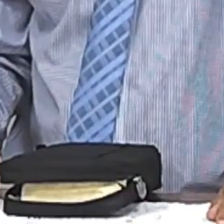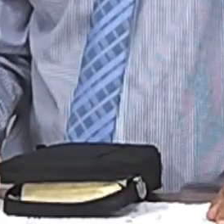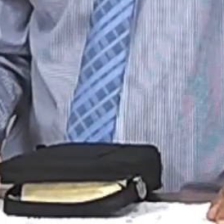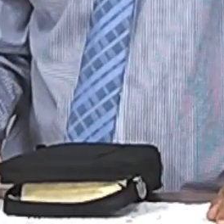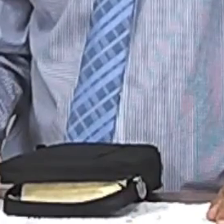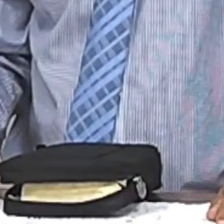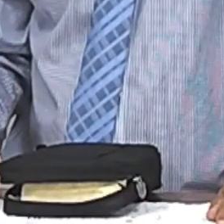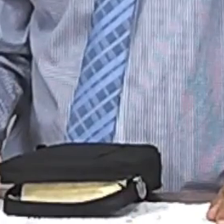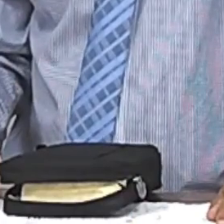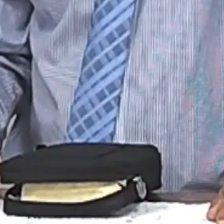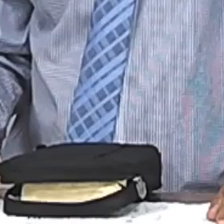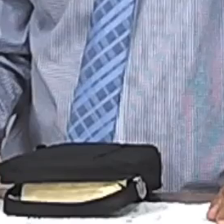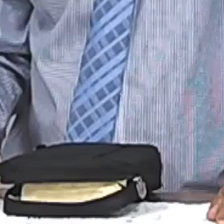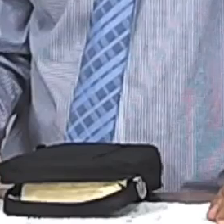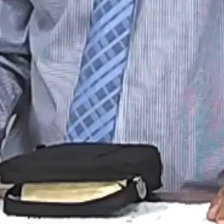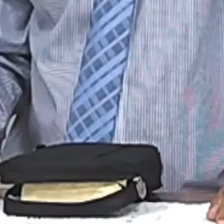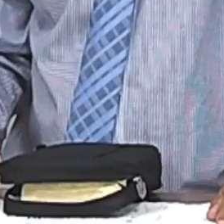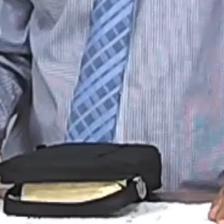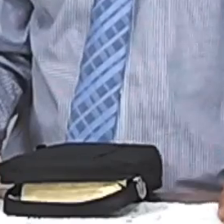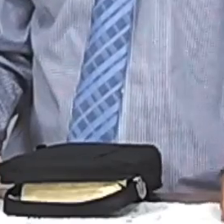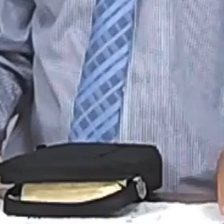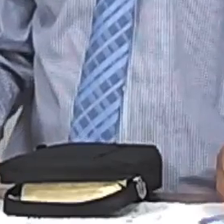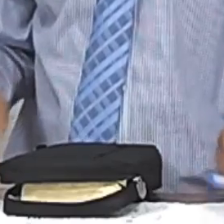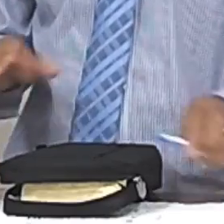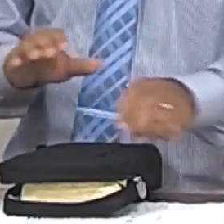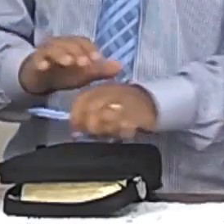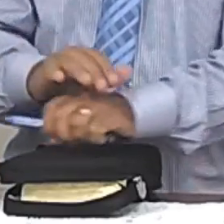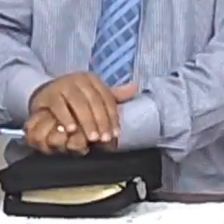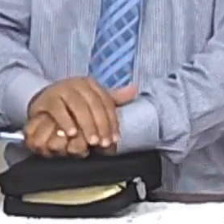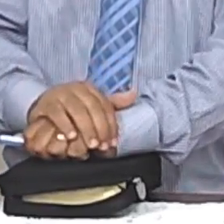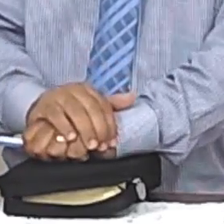giving them authority to say no